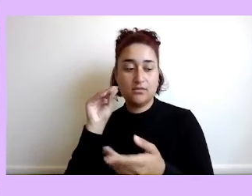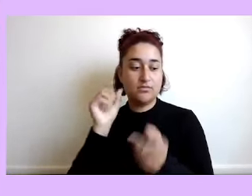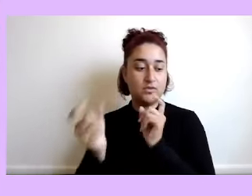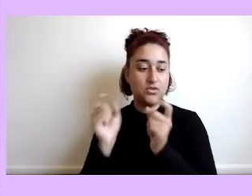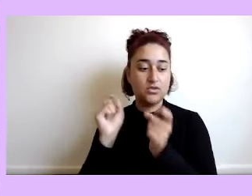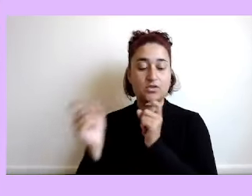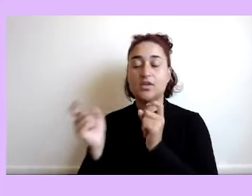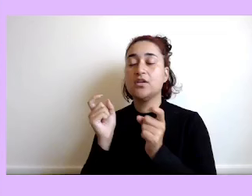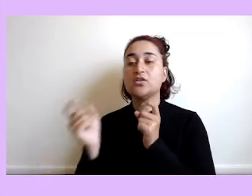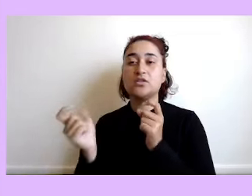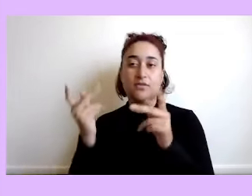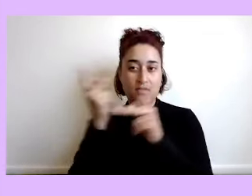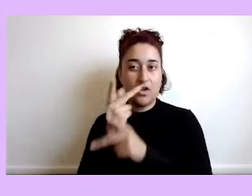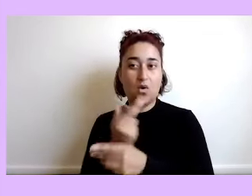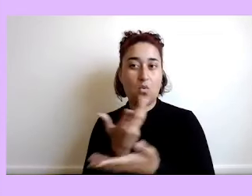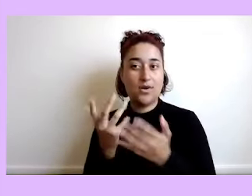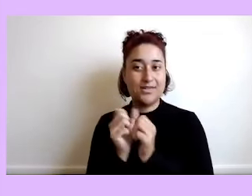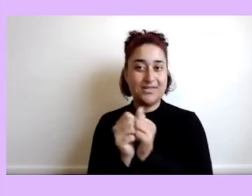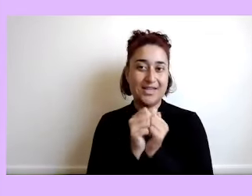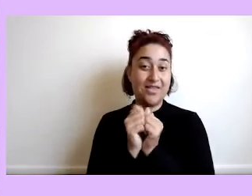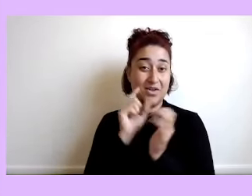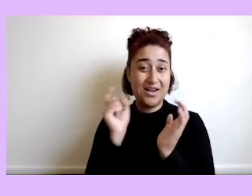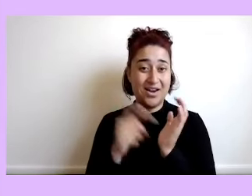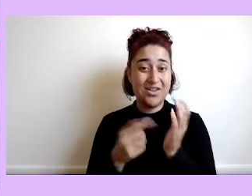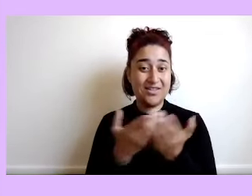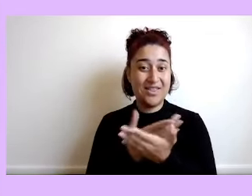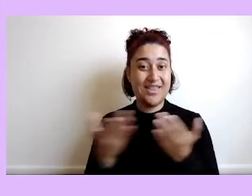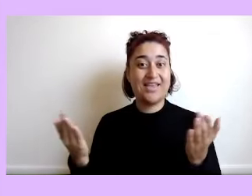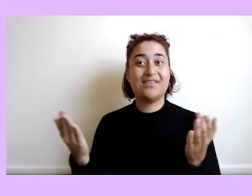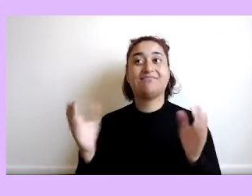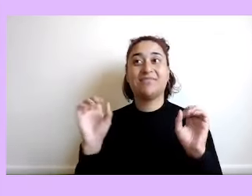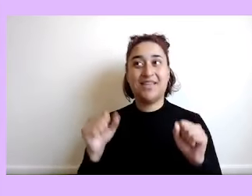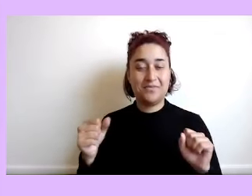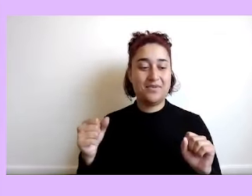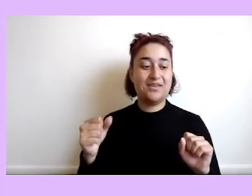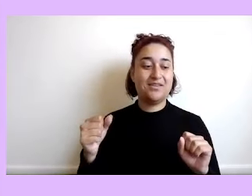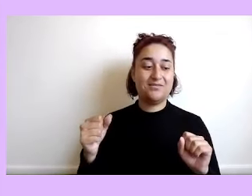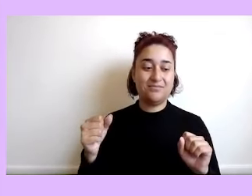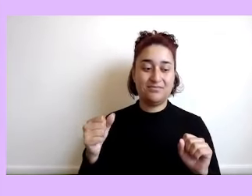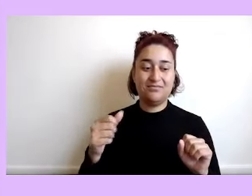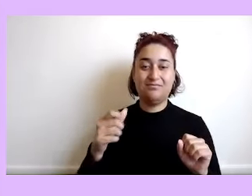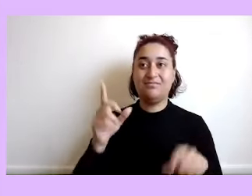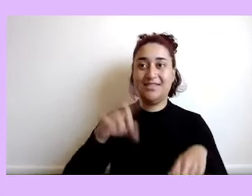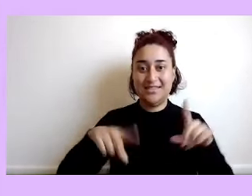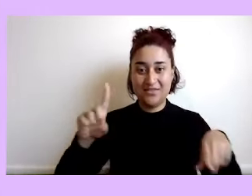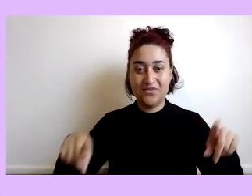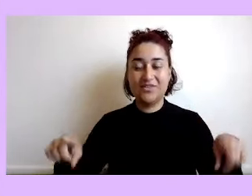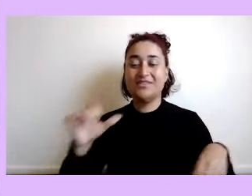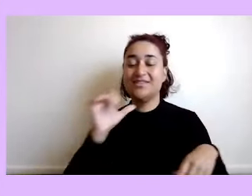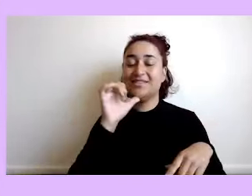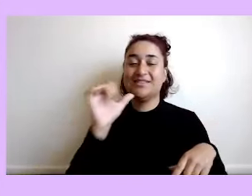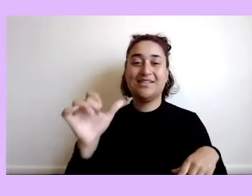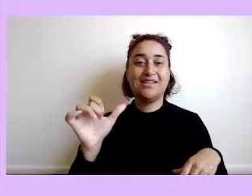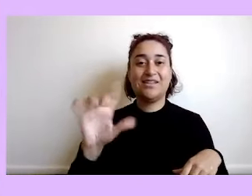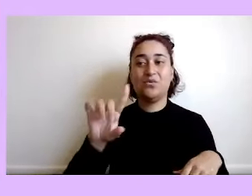the thing is together, and acknowledging that the thing is divergent and multivocal and is not,